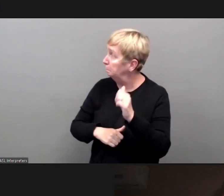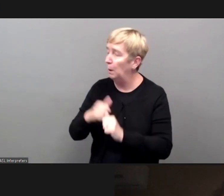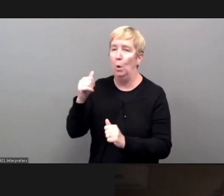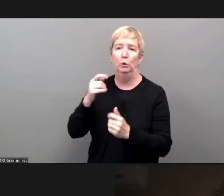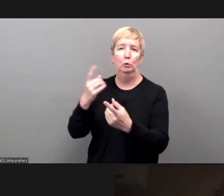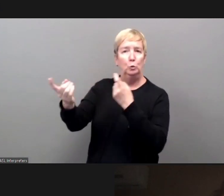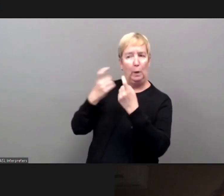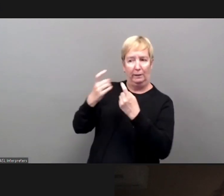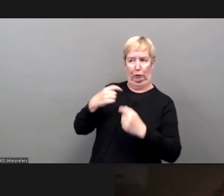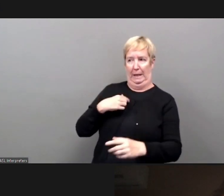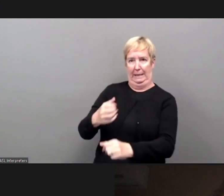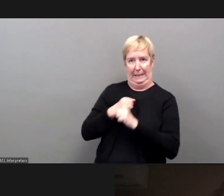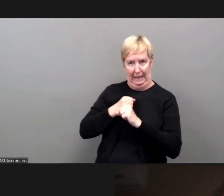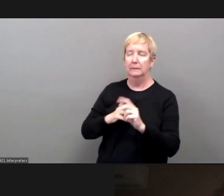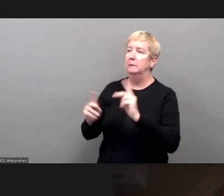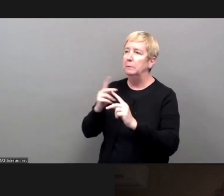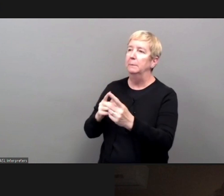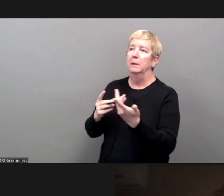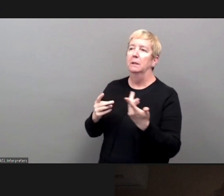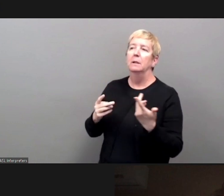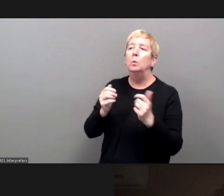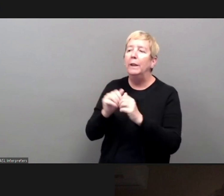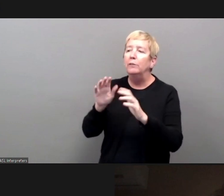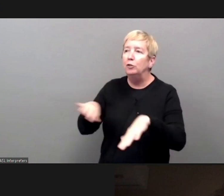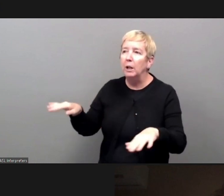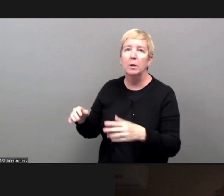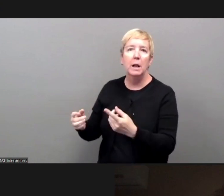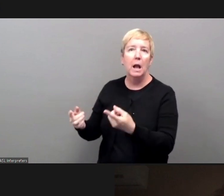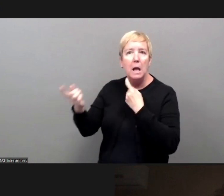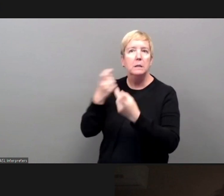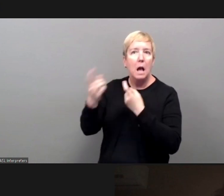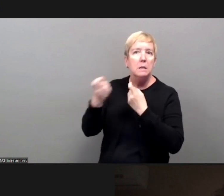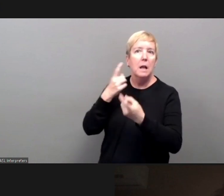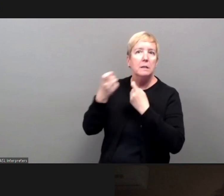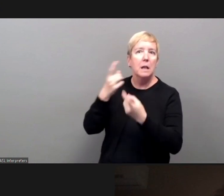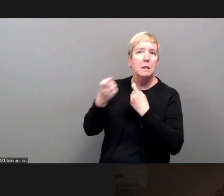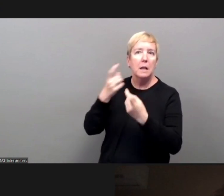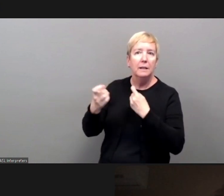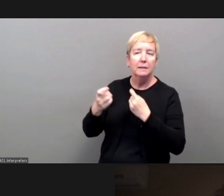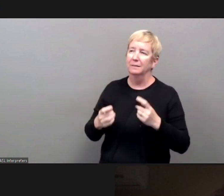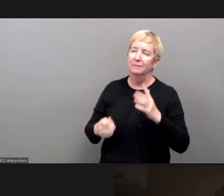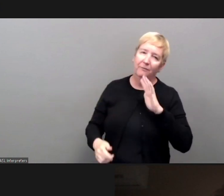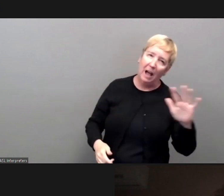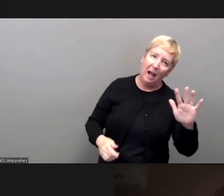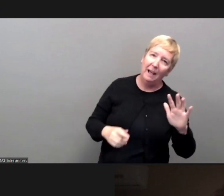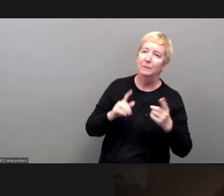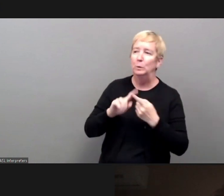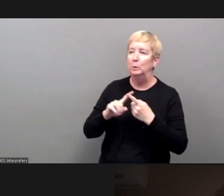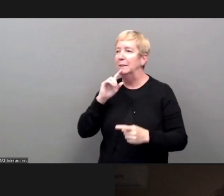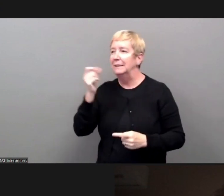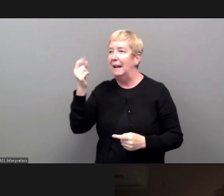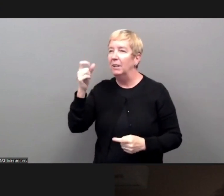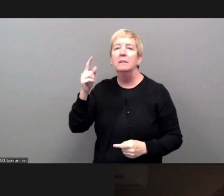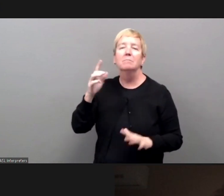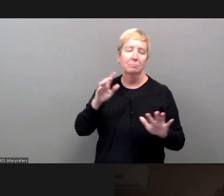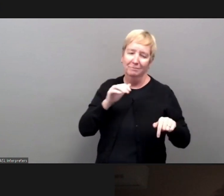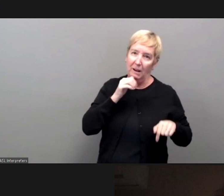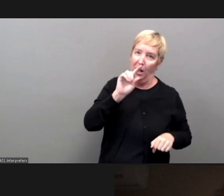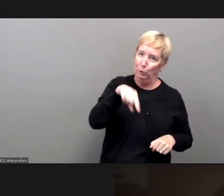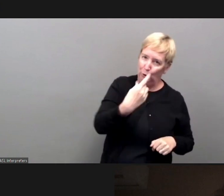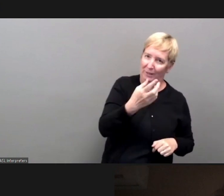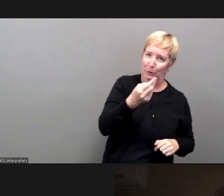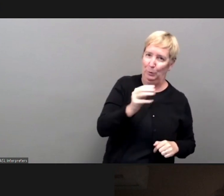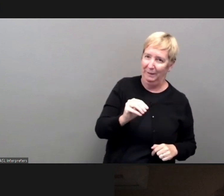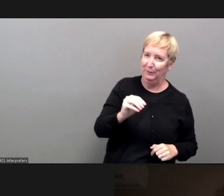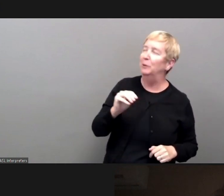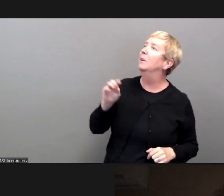from everybody who knows me, who has a child between 5 and 11, and not just in New Mexico. Everybody who knows me who has a child